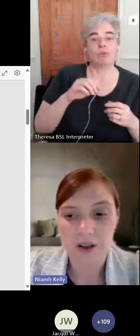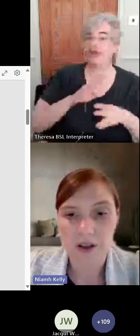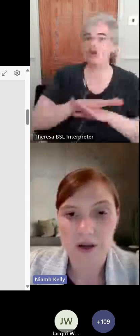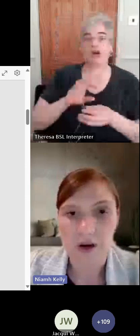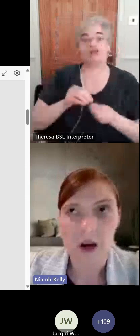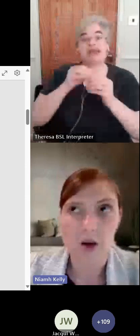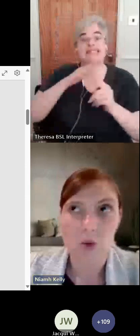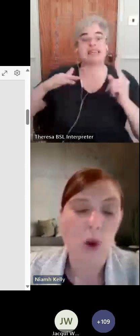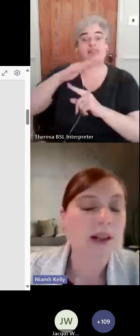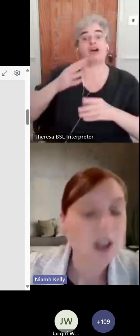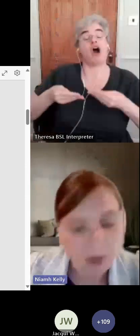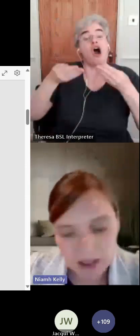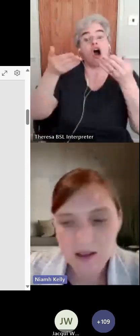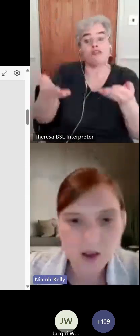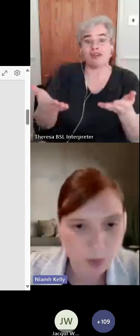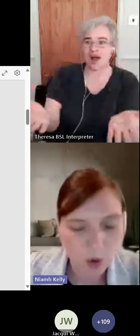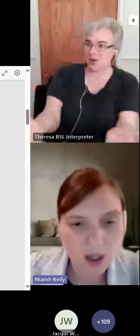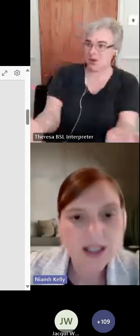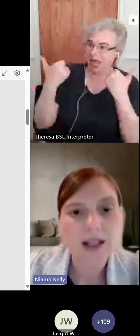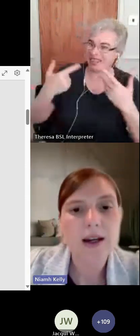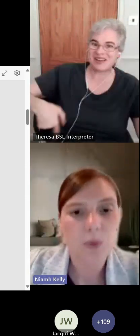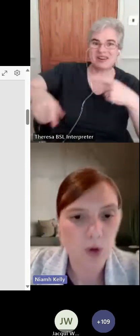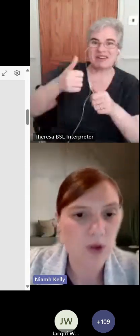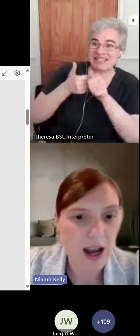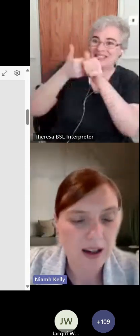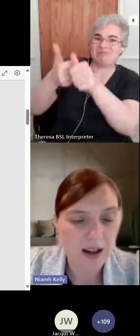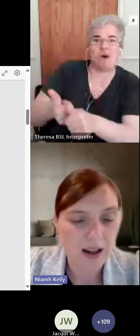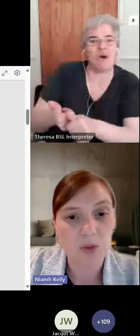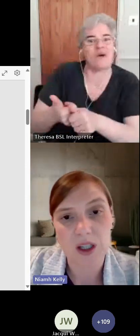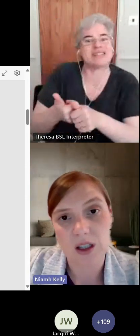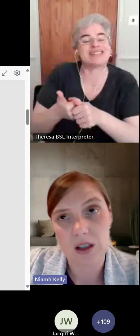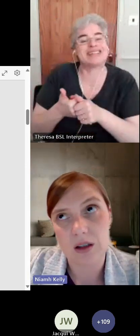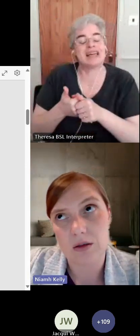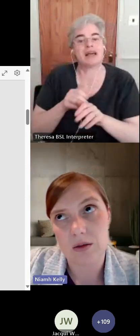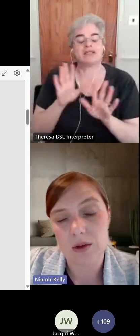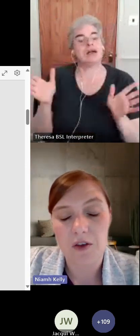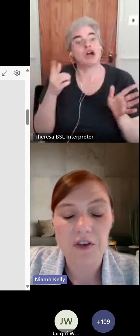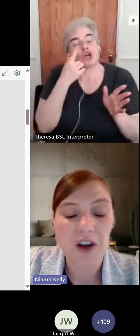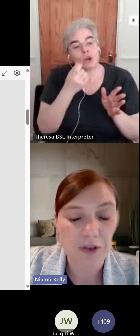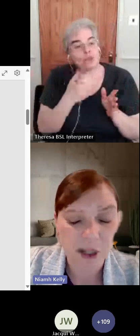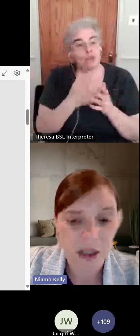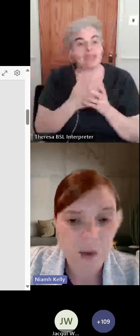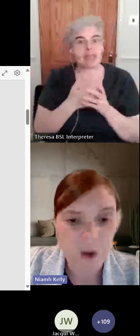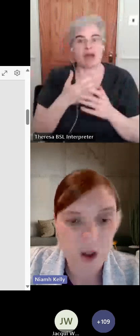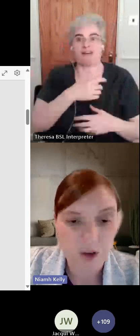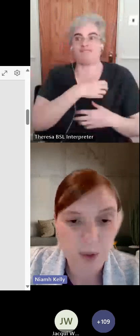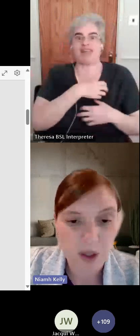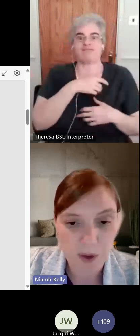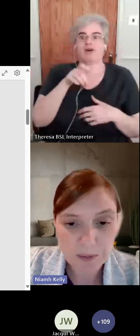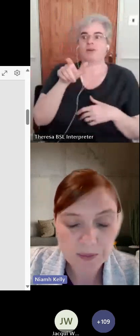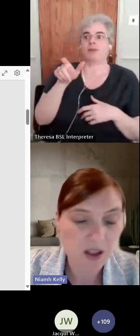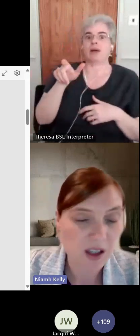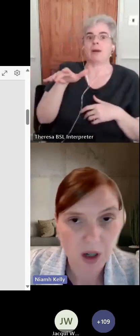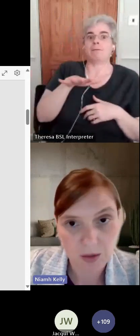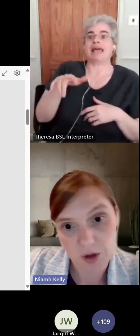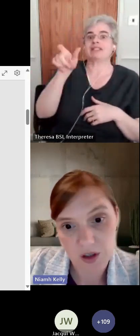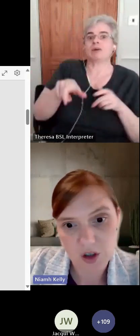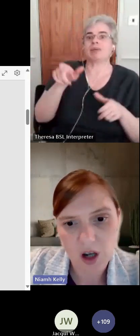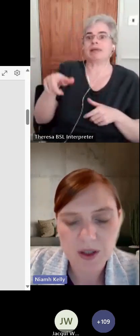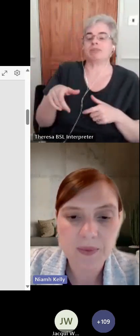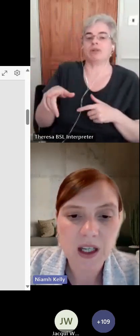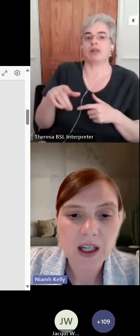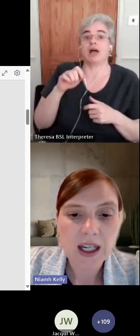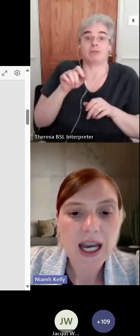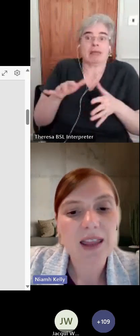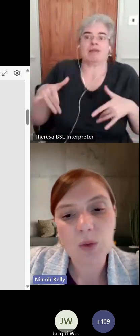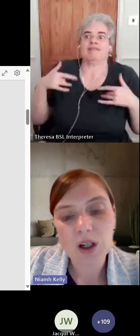that offers welcoming support, but rather it could be a fearful place for people because they might lose